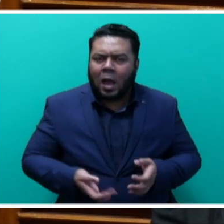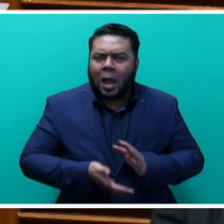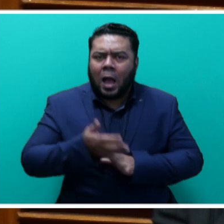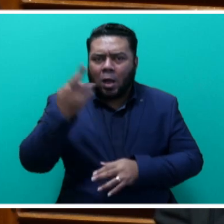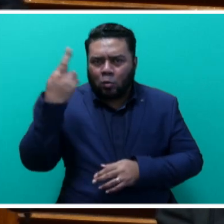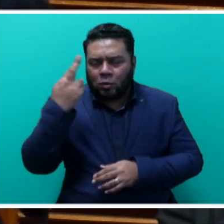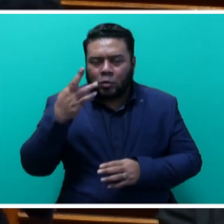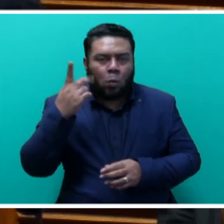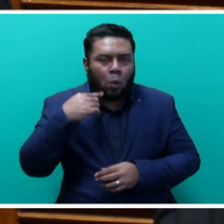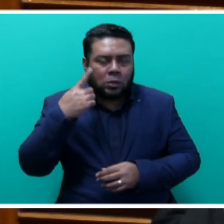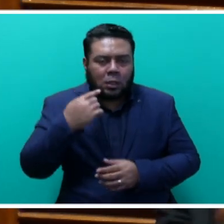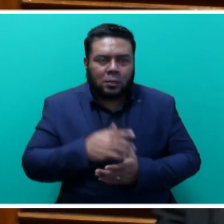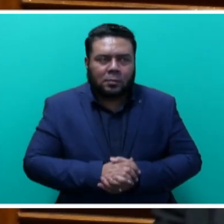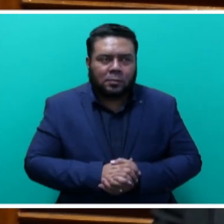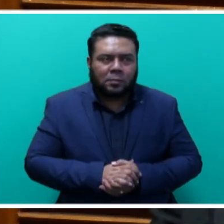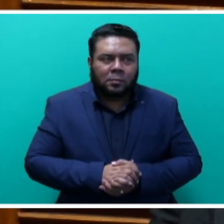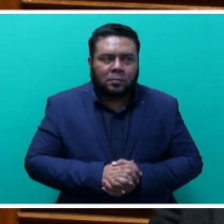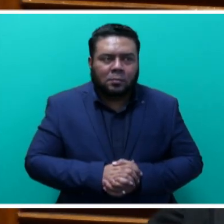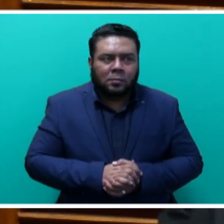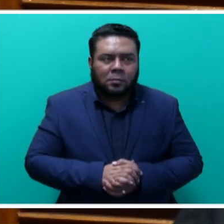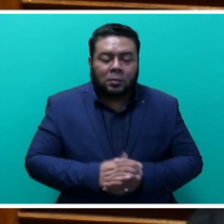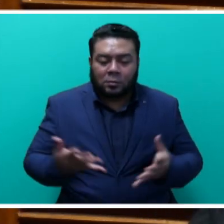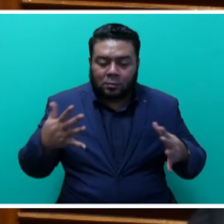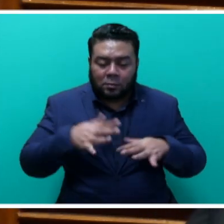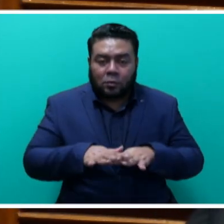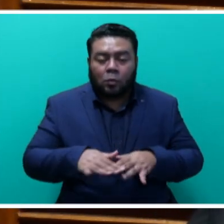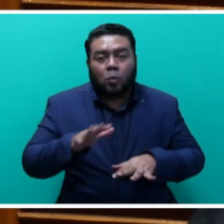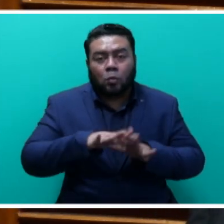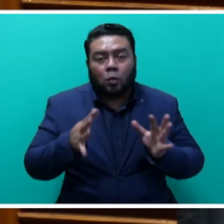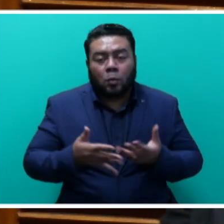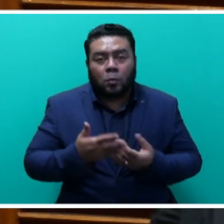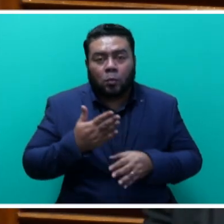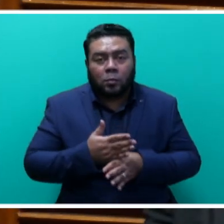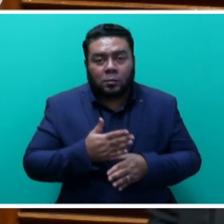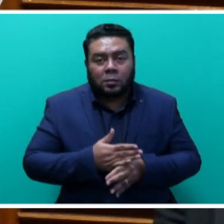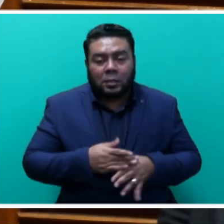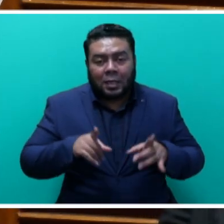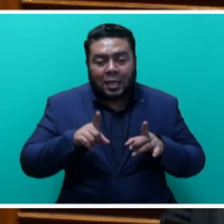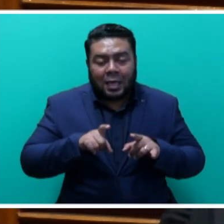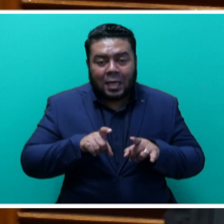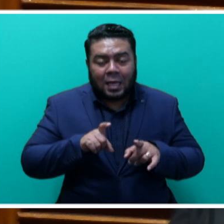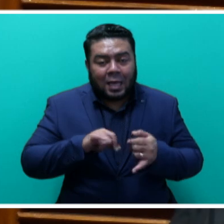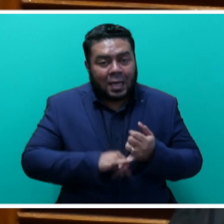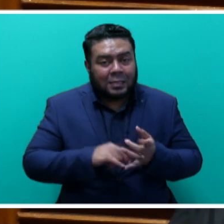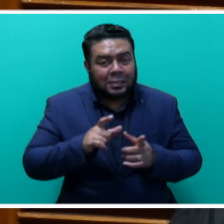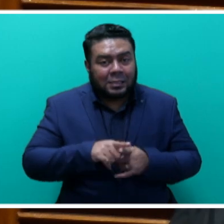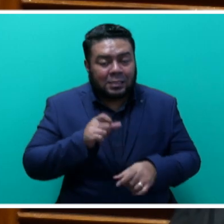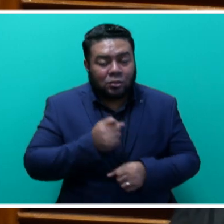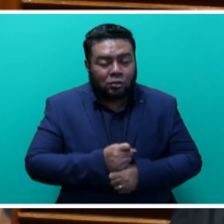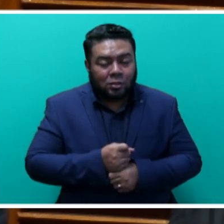and sanitation, Mr. Speaker, sir. In aligning to our global commitment to Sustainable Development Goal 6 on achieving clean water and